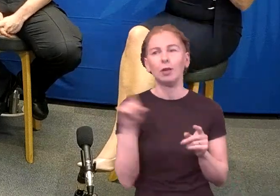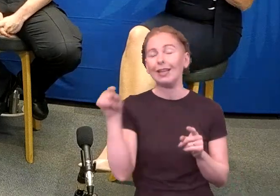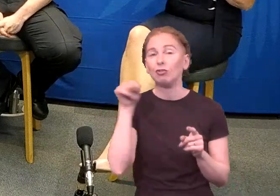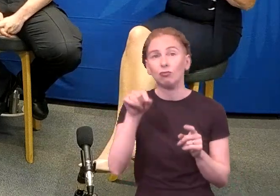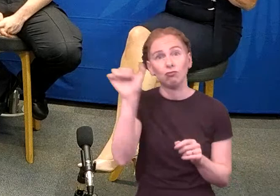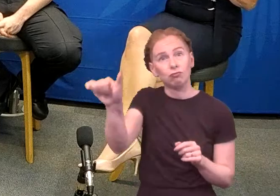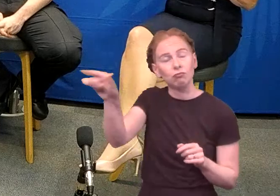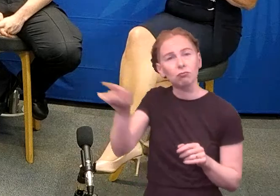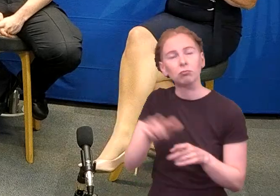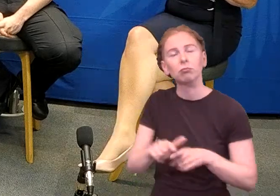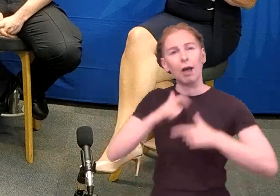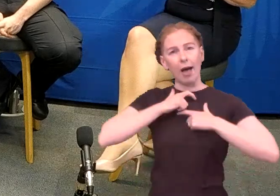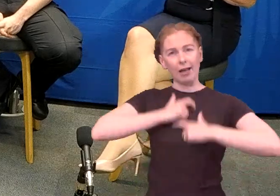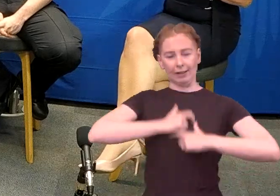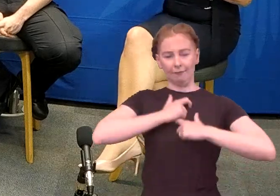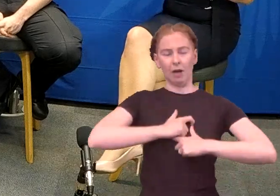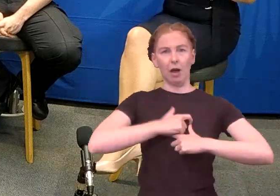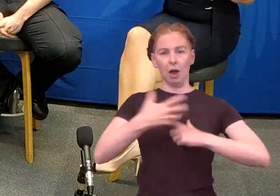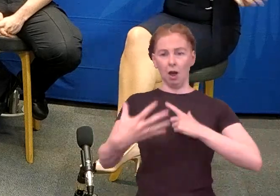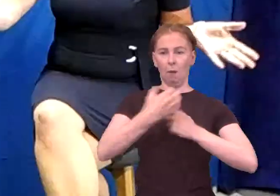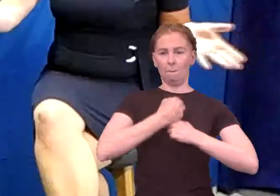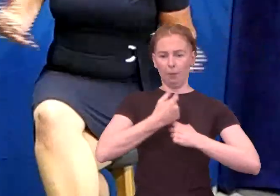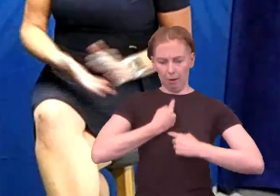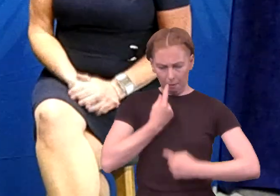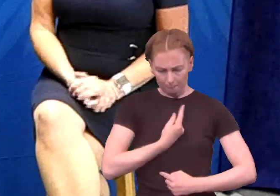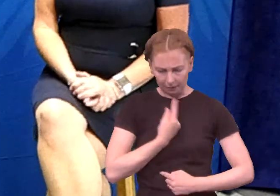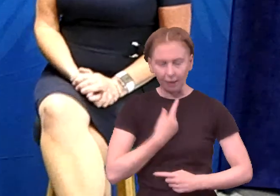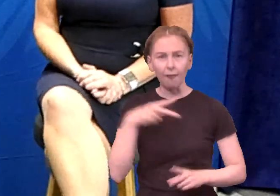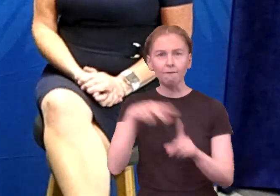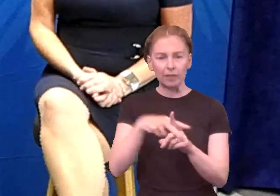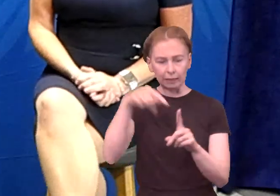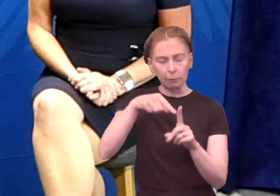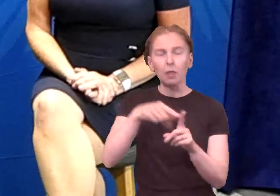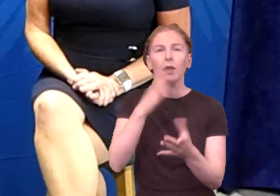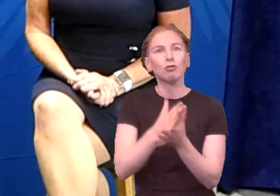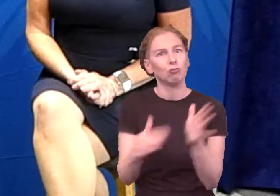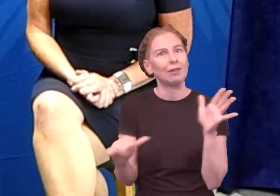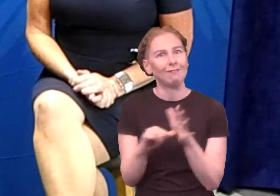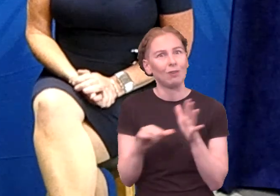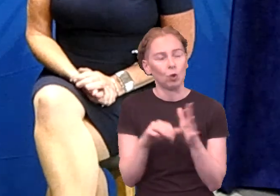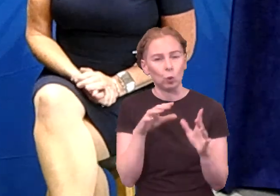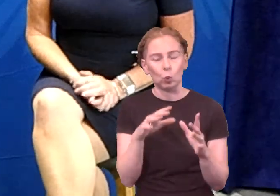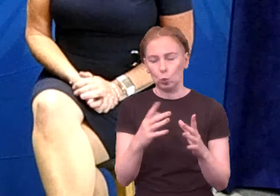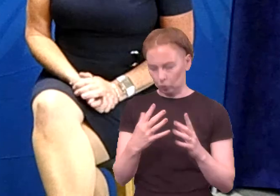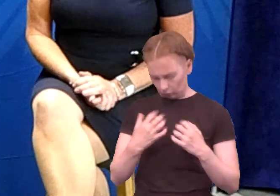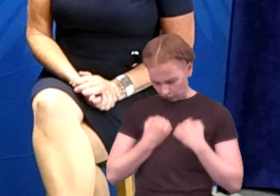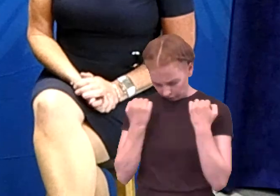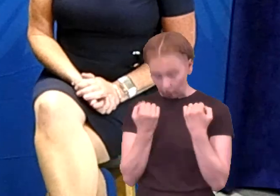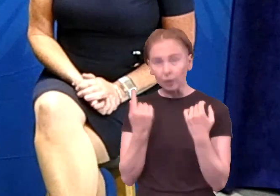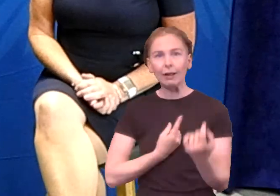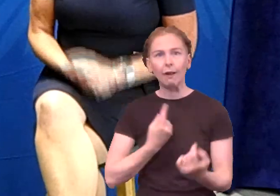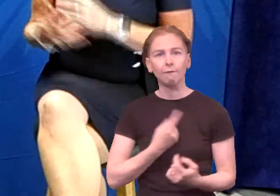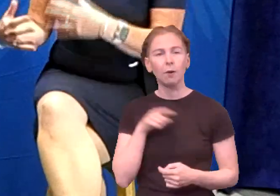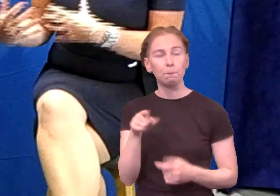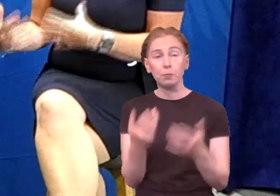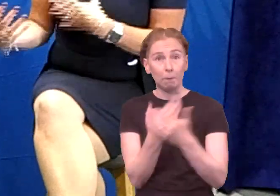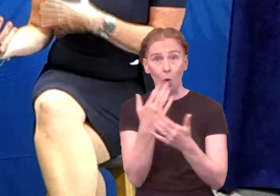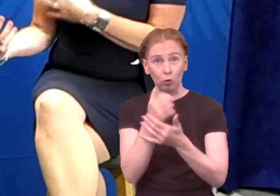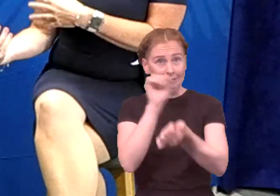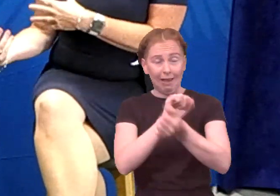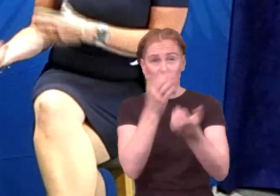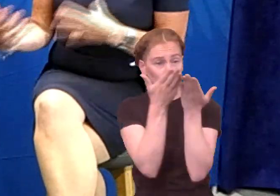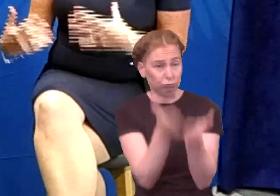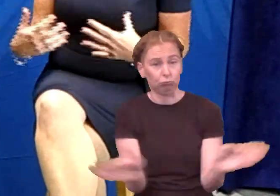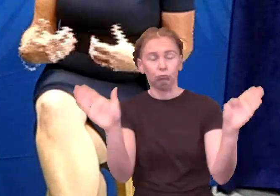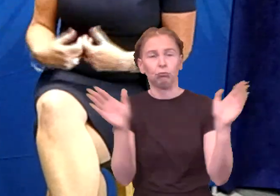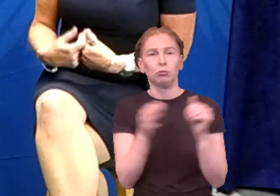even outside of county lines. When you look at modern slavery, you know, in general, part of the issue with the identification for